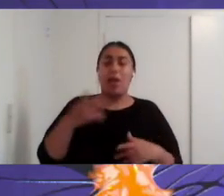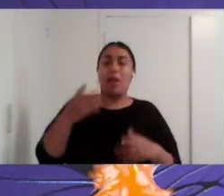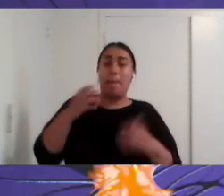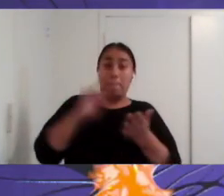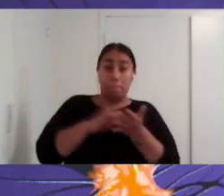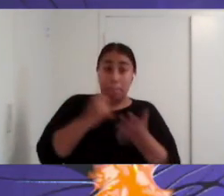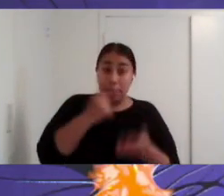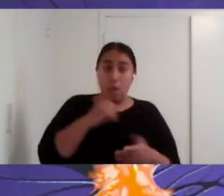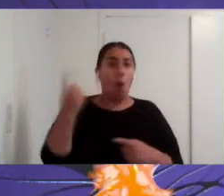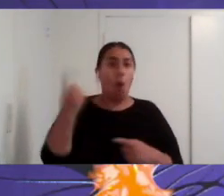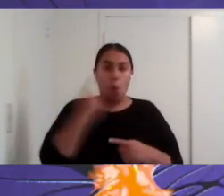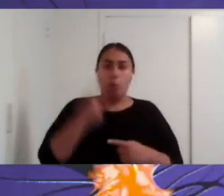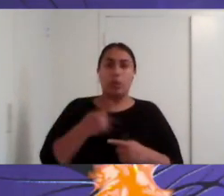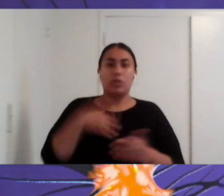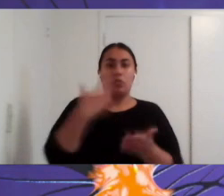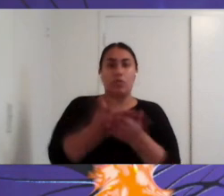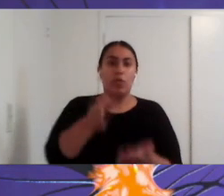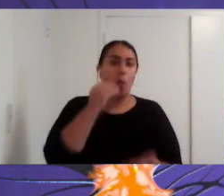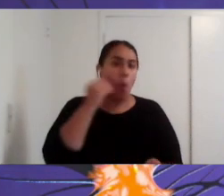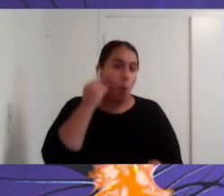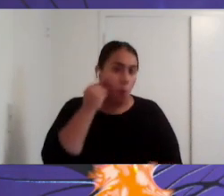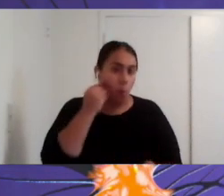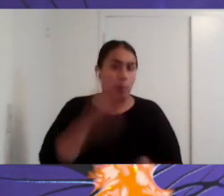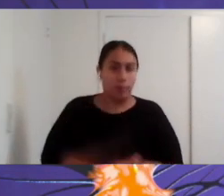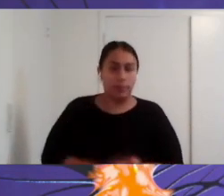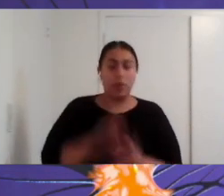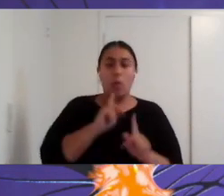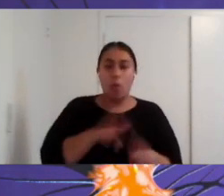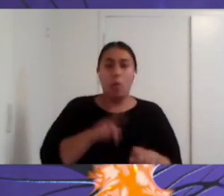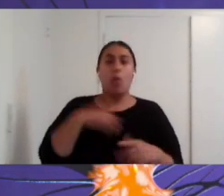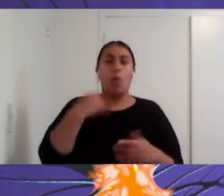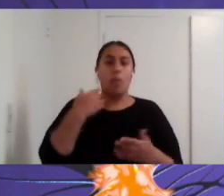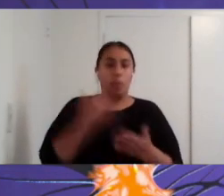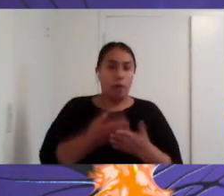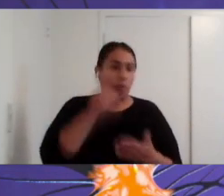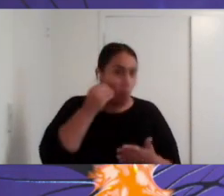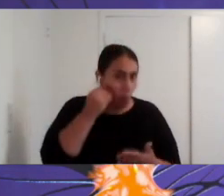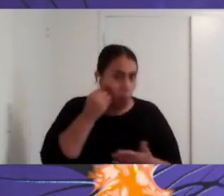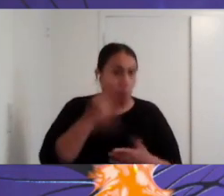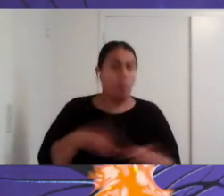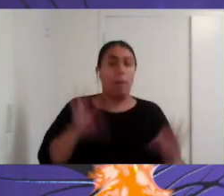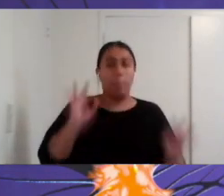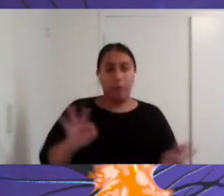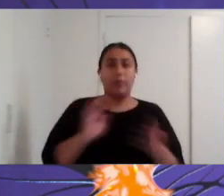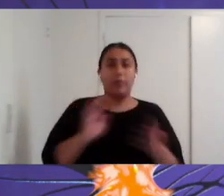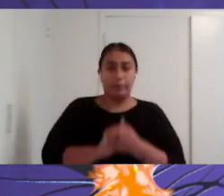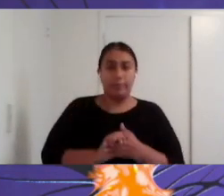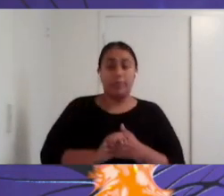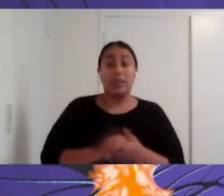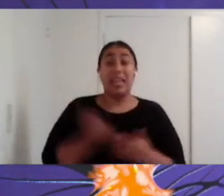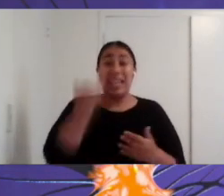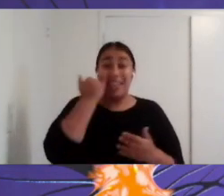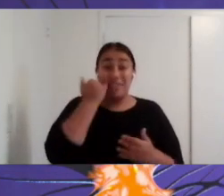So again, just coming back to multiple sclerosis, we look to have help with the pain and the sleep that these patients are experiencing, or the